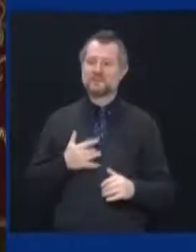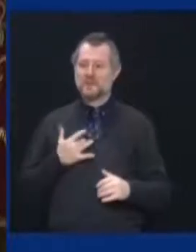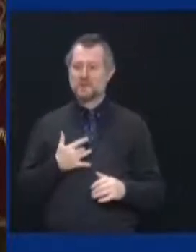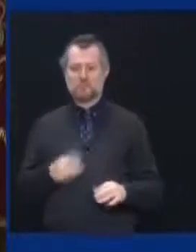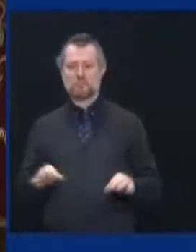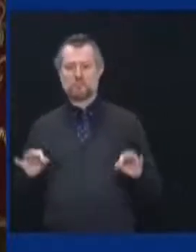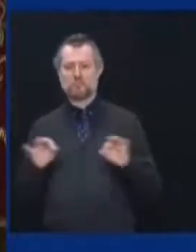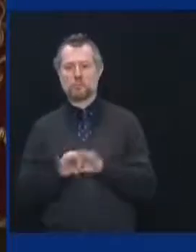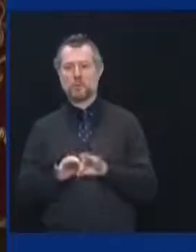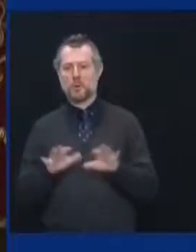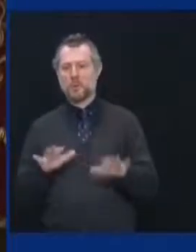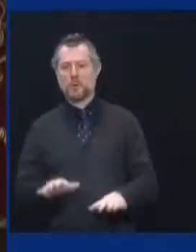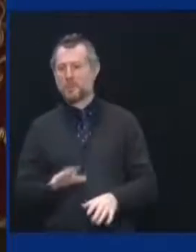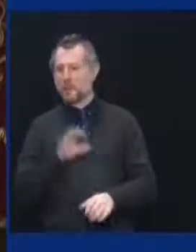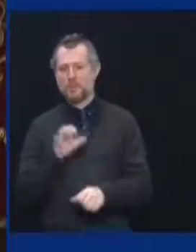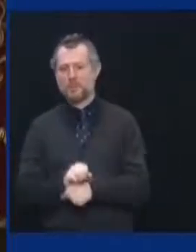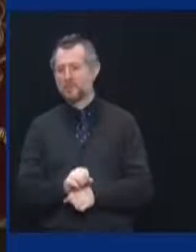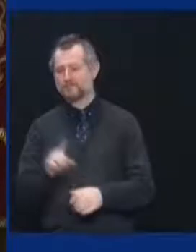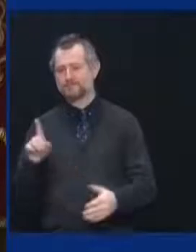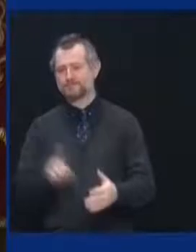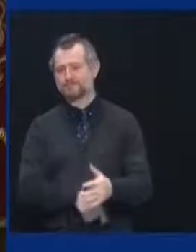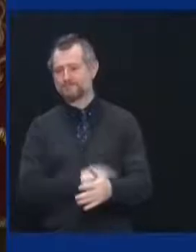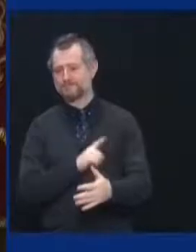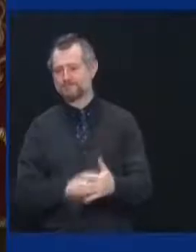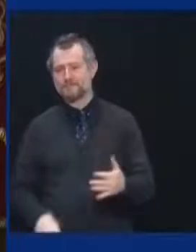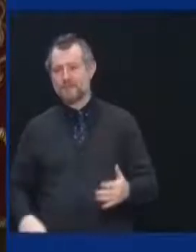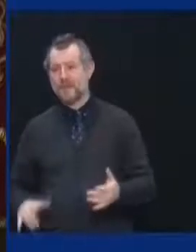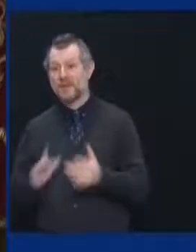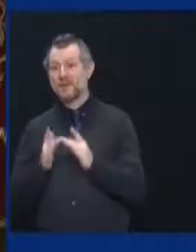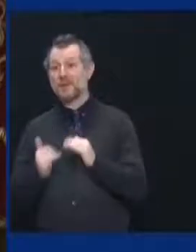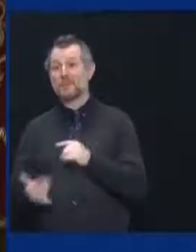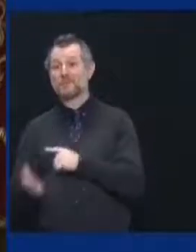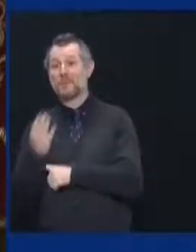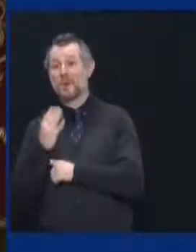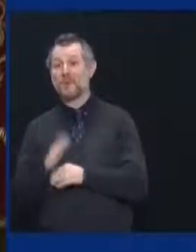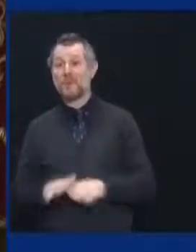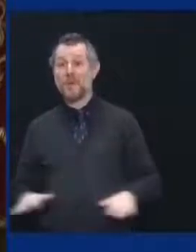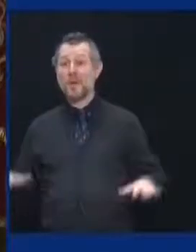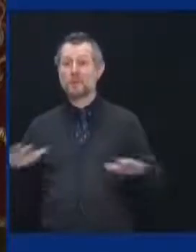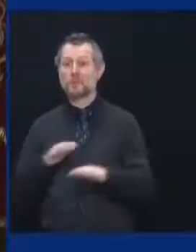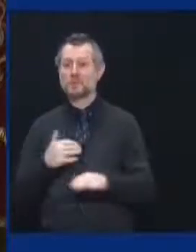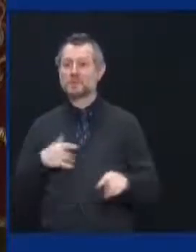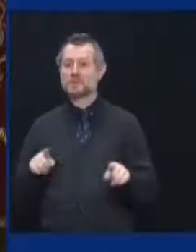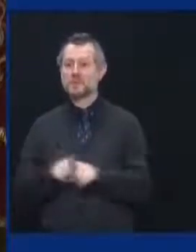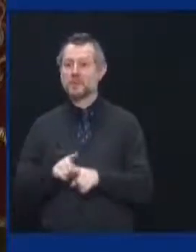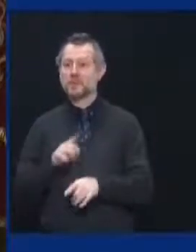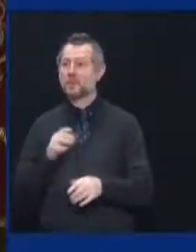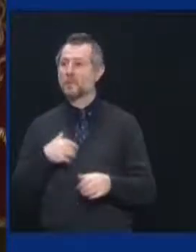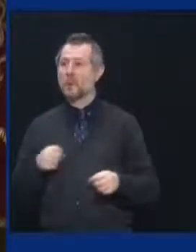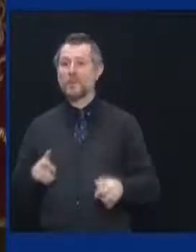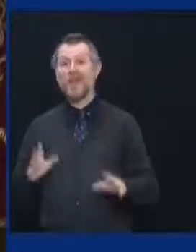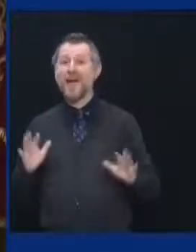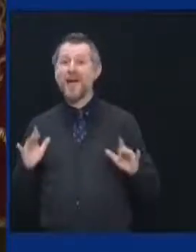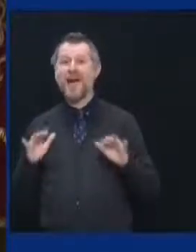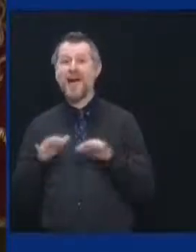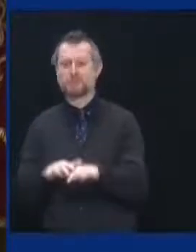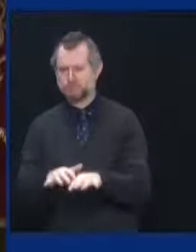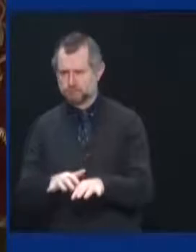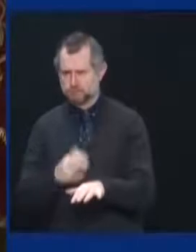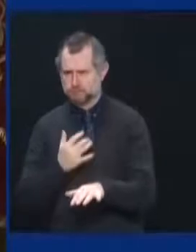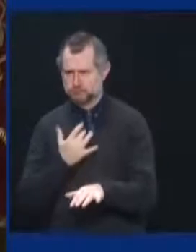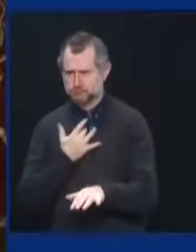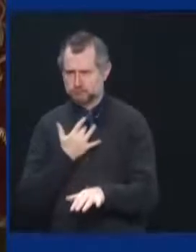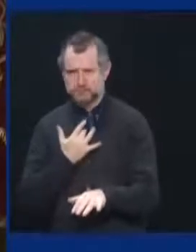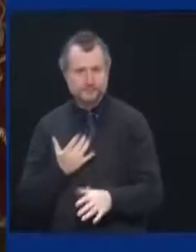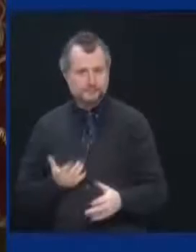those appointments. And when they went online this morning to the public, everyone had the same fair shot at getting those appointments because, as we know, they're